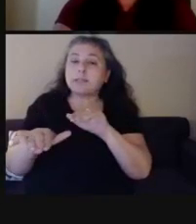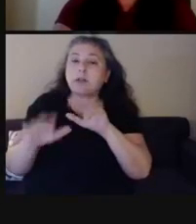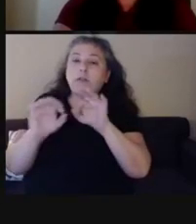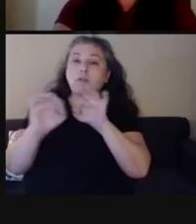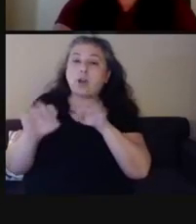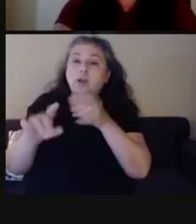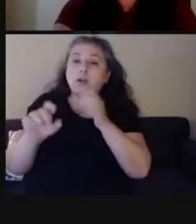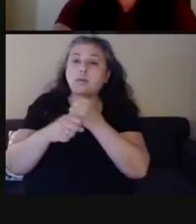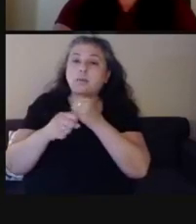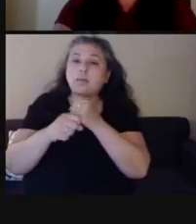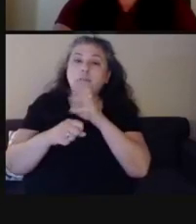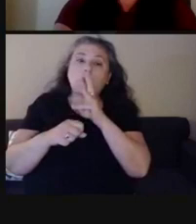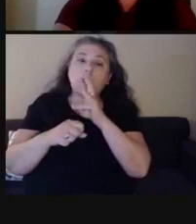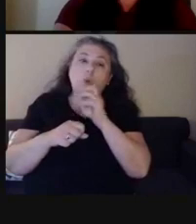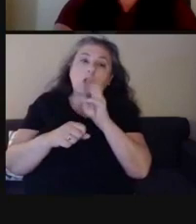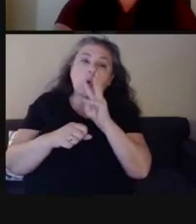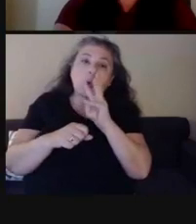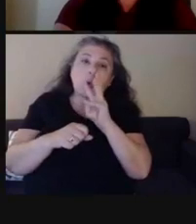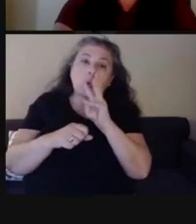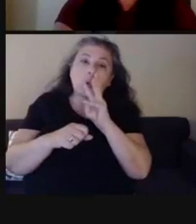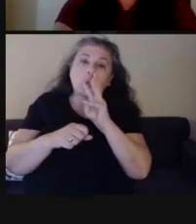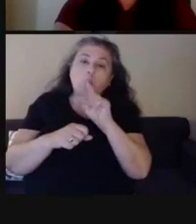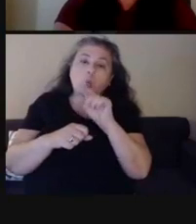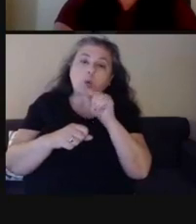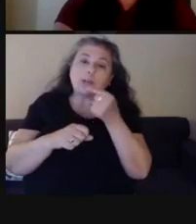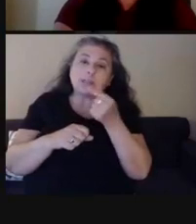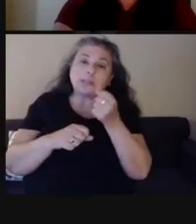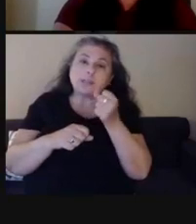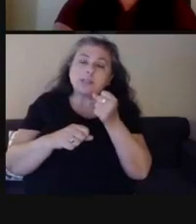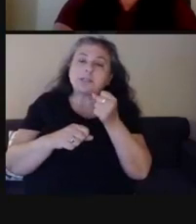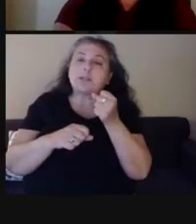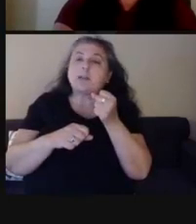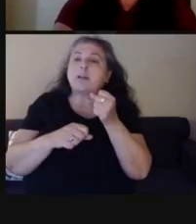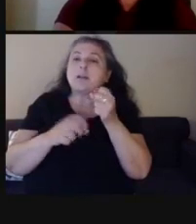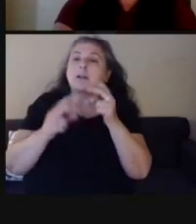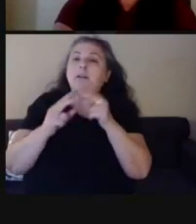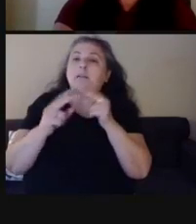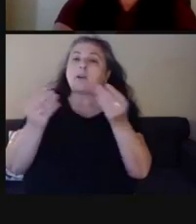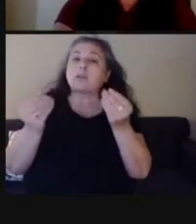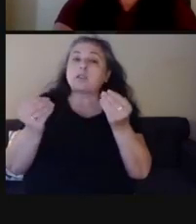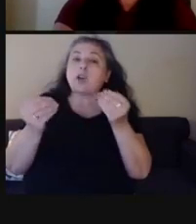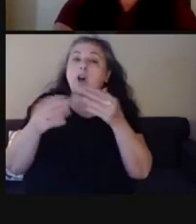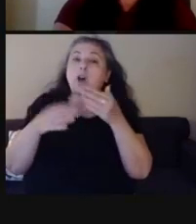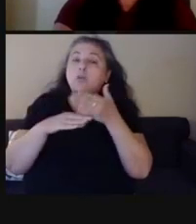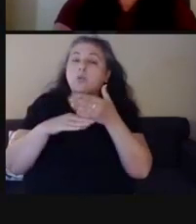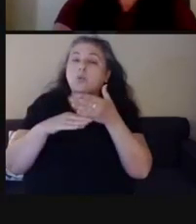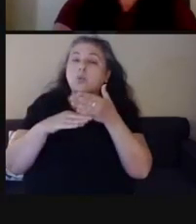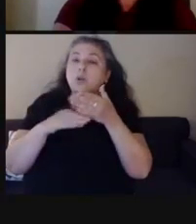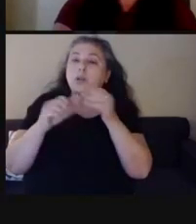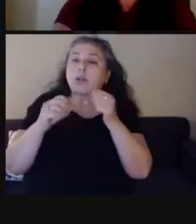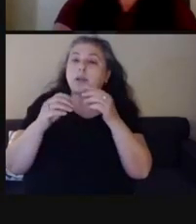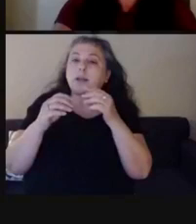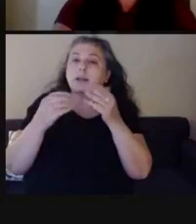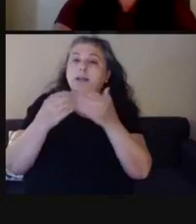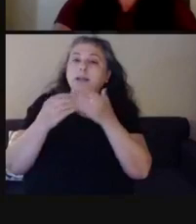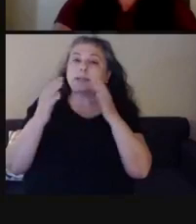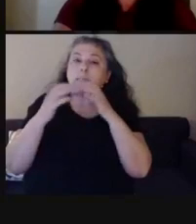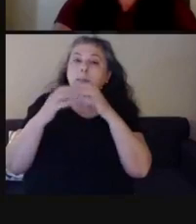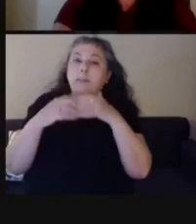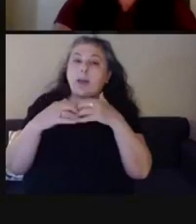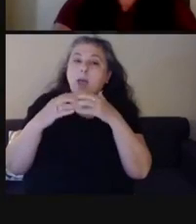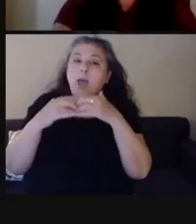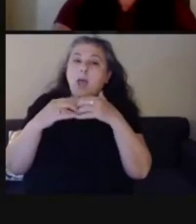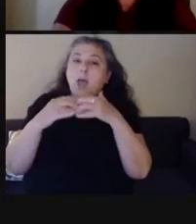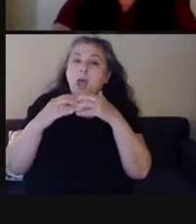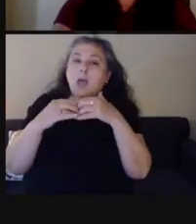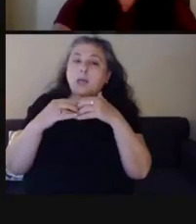made out of willow twigs. Willow is a very soft wood and can be easily bent. And